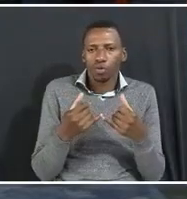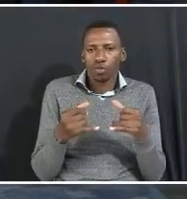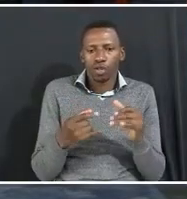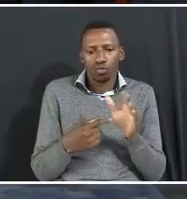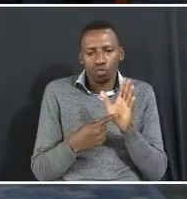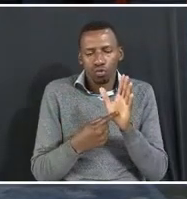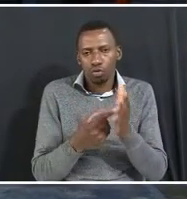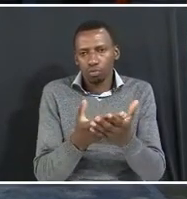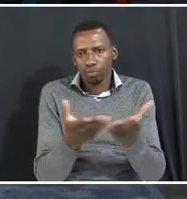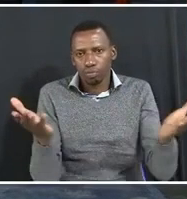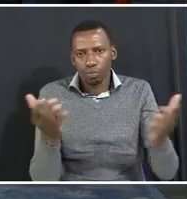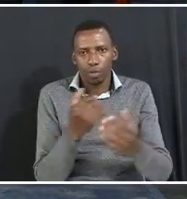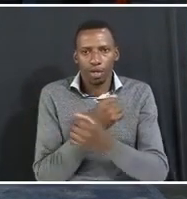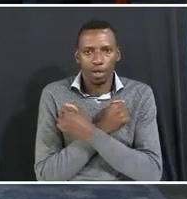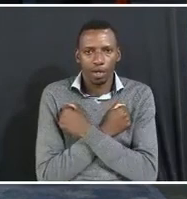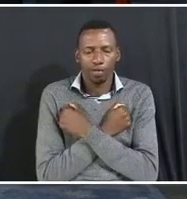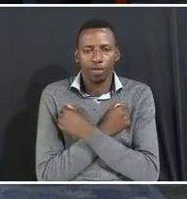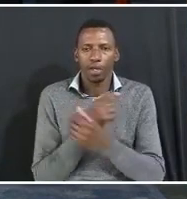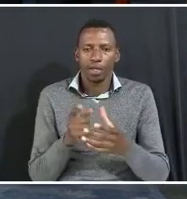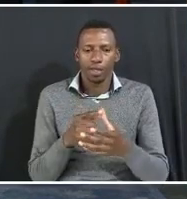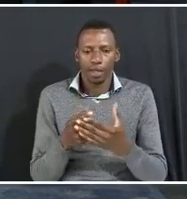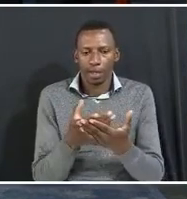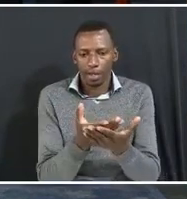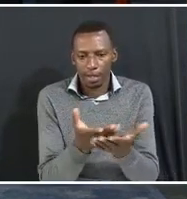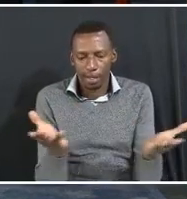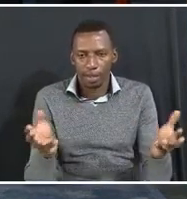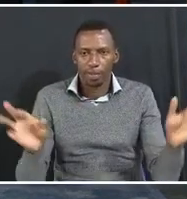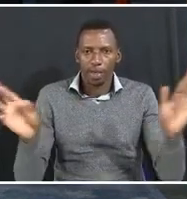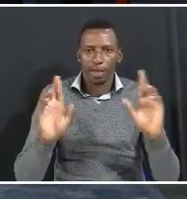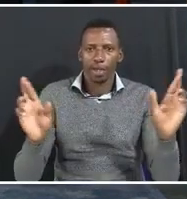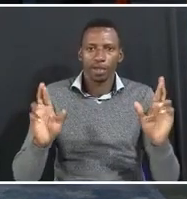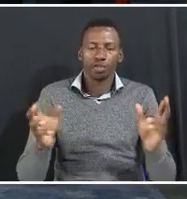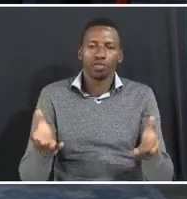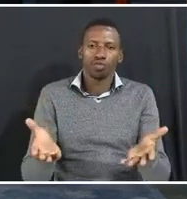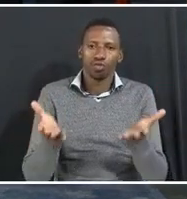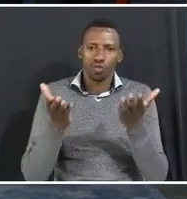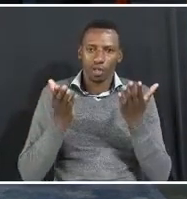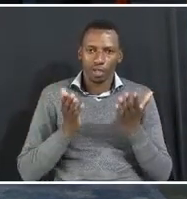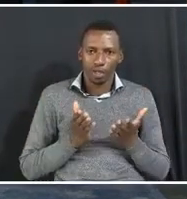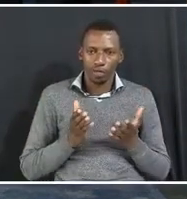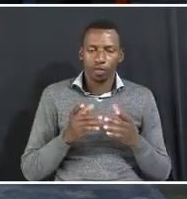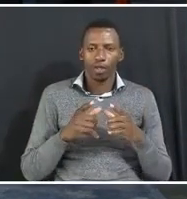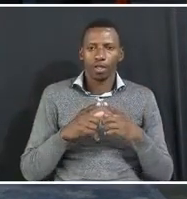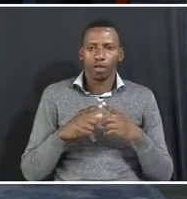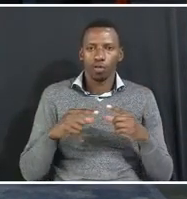to them, so that they will be ready to receive the word of God